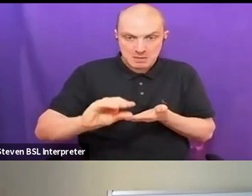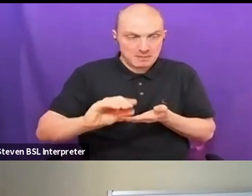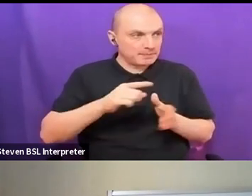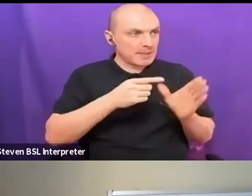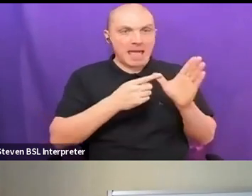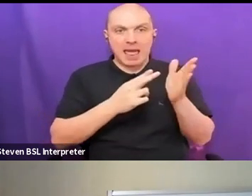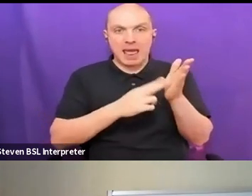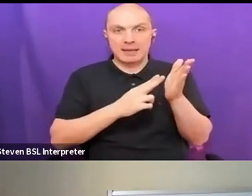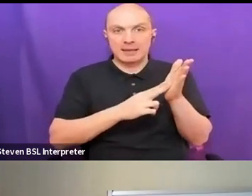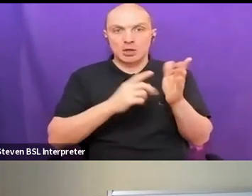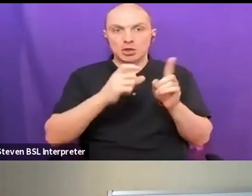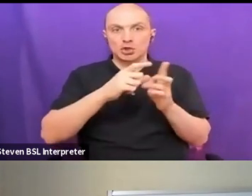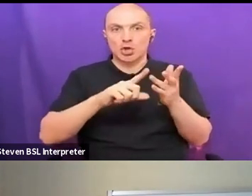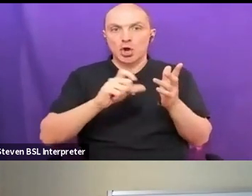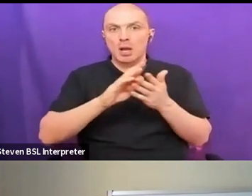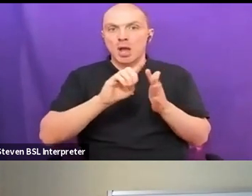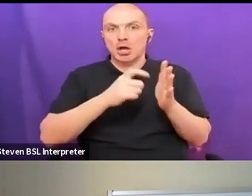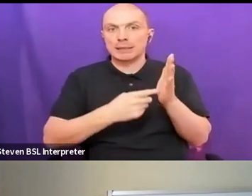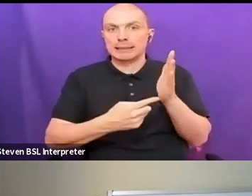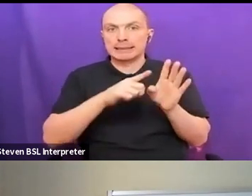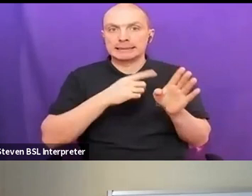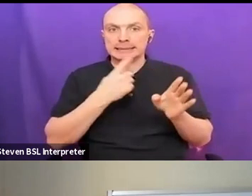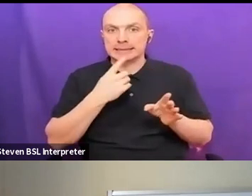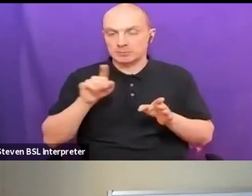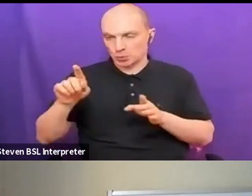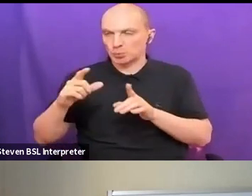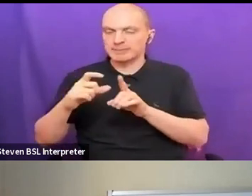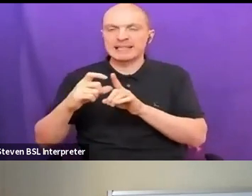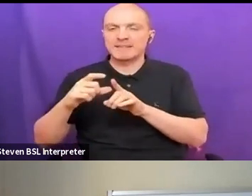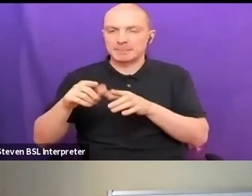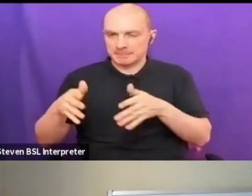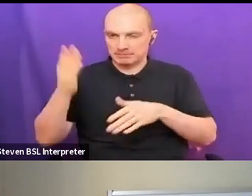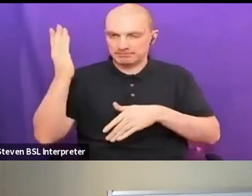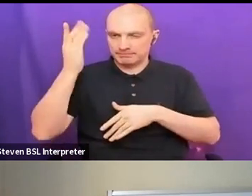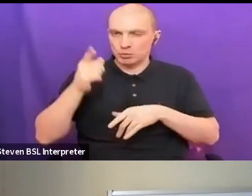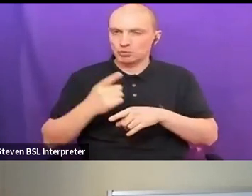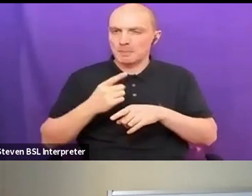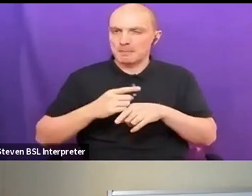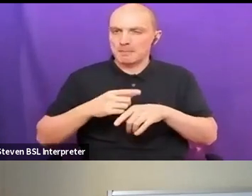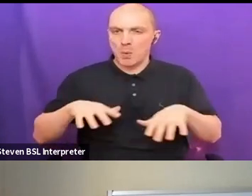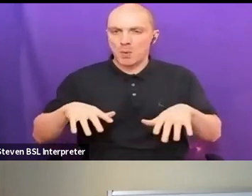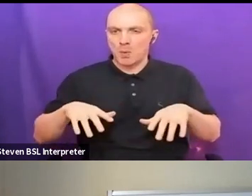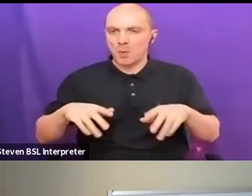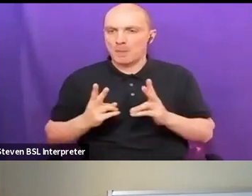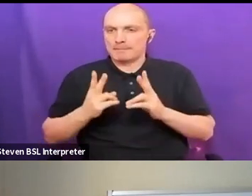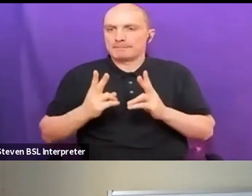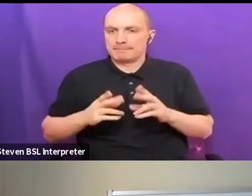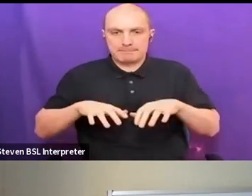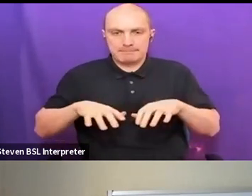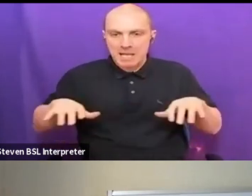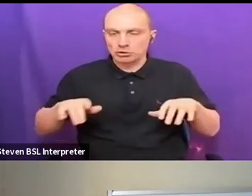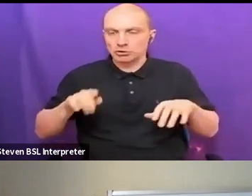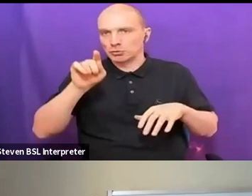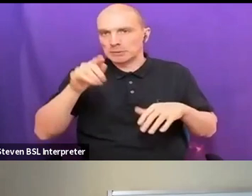suggesting that, and David Hunter, you mentioned this in your own presentation about the need for things like benches, toilets to be in place to let